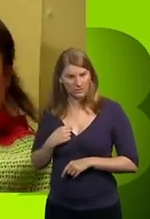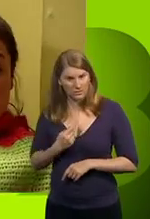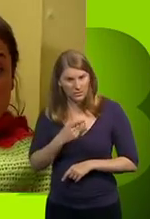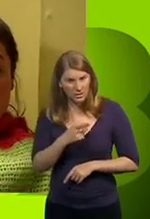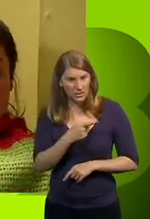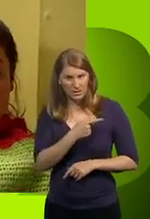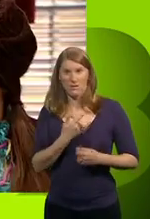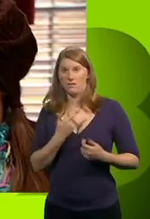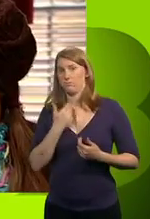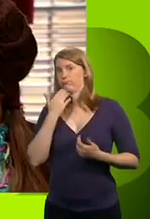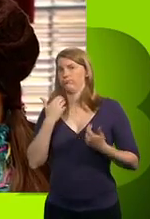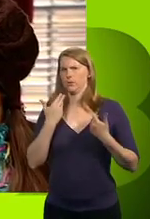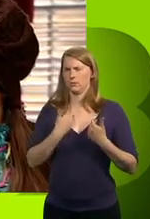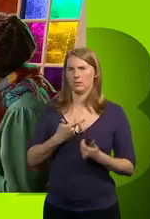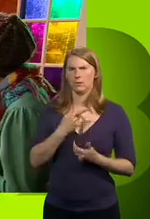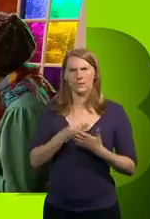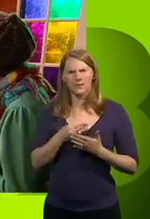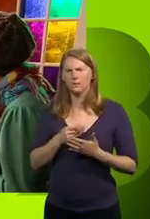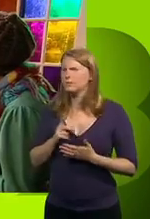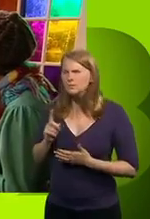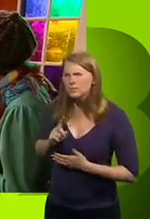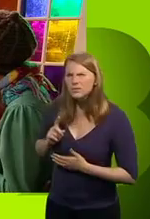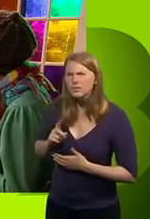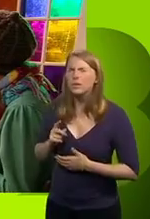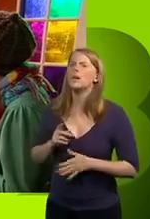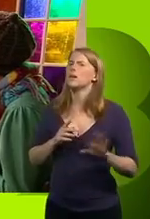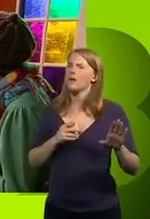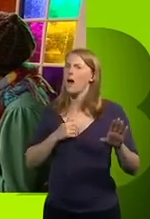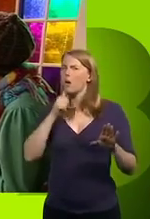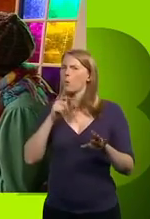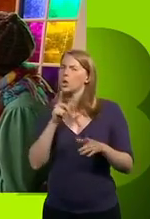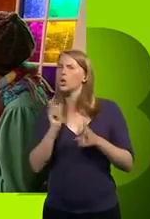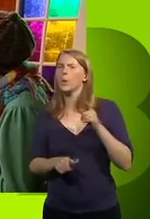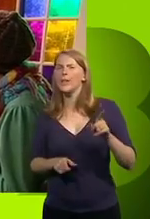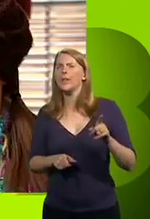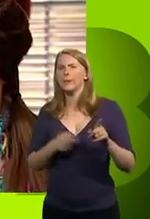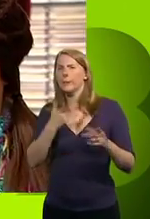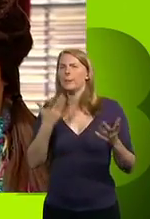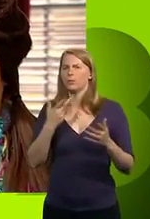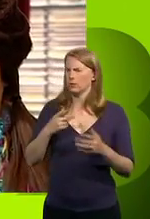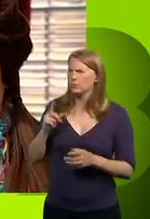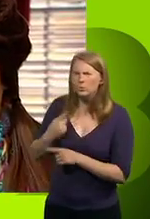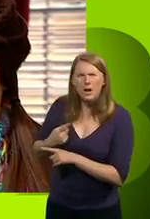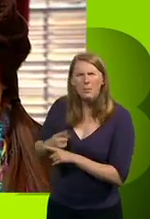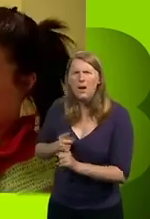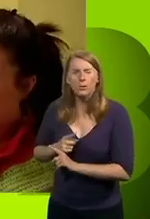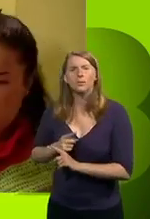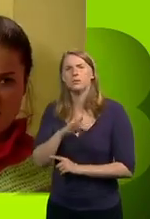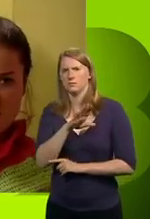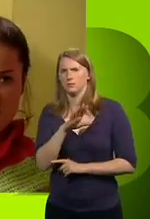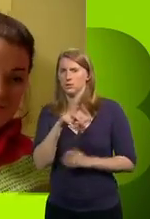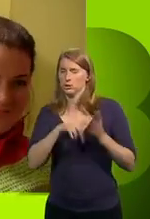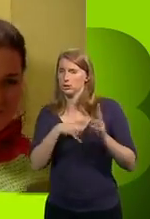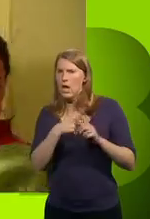drop the act now, missy. What are you talking about? We're talking about you trying to get your grubby little hands on Jack's £1 million. Jack's got £1 million? Like you